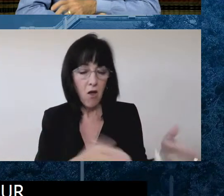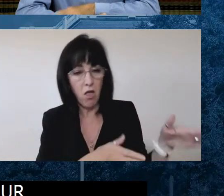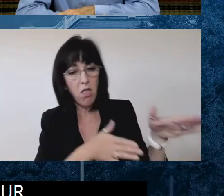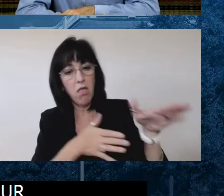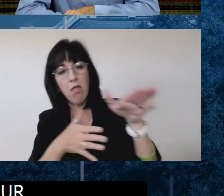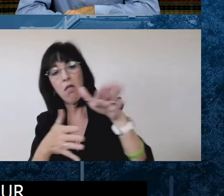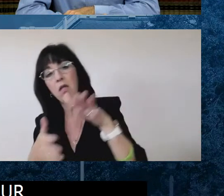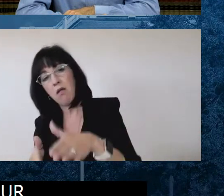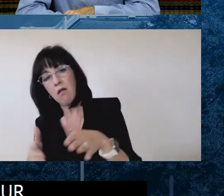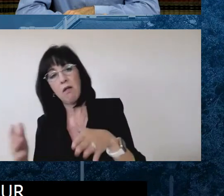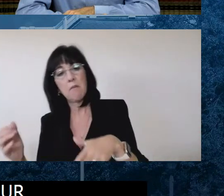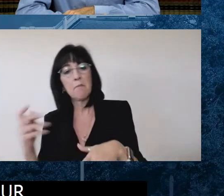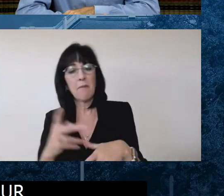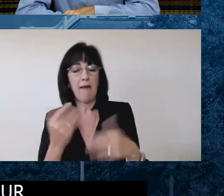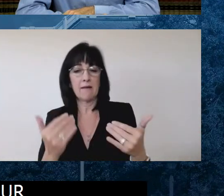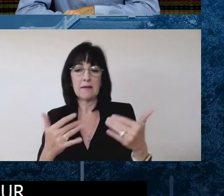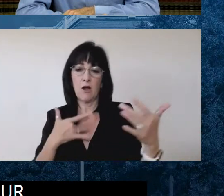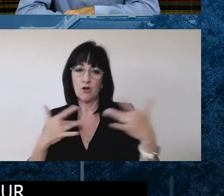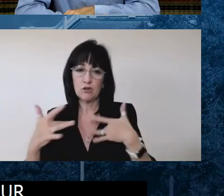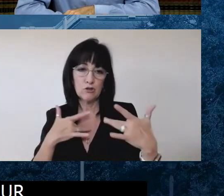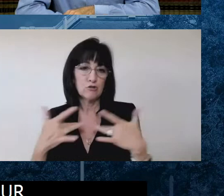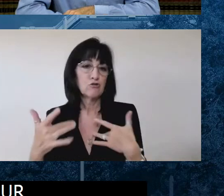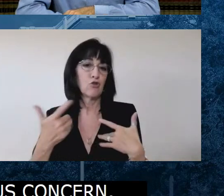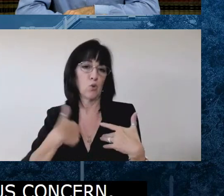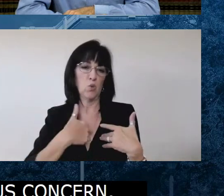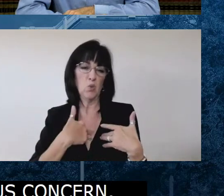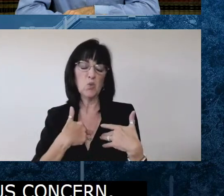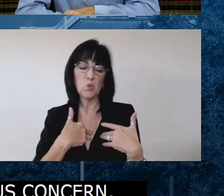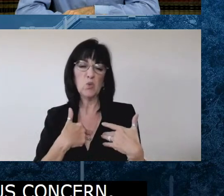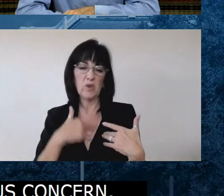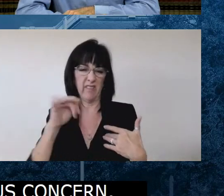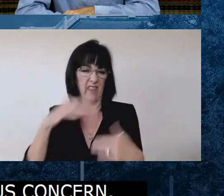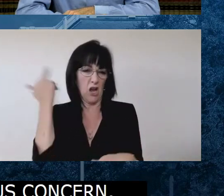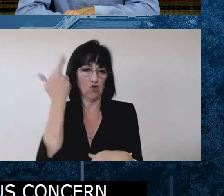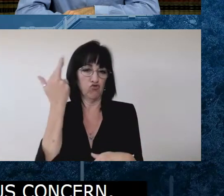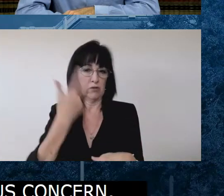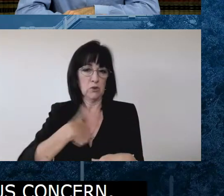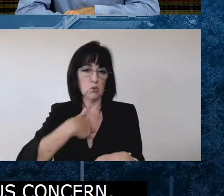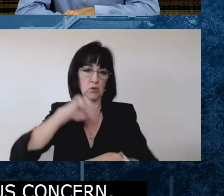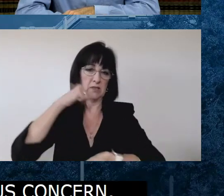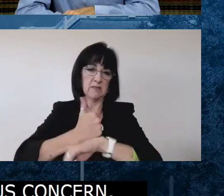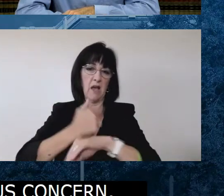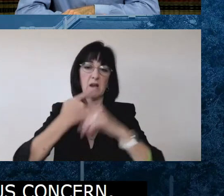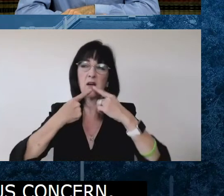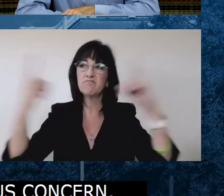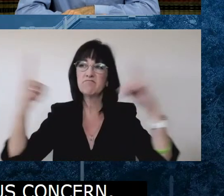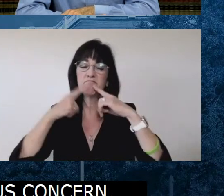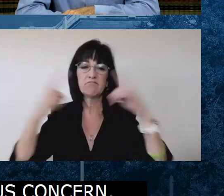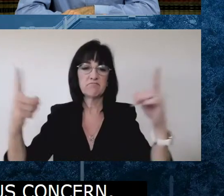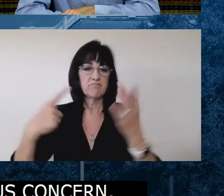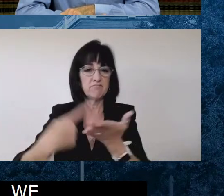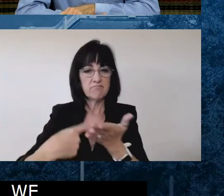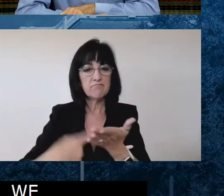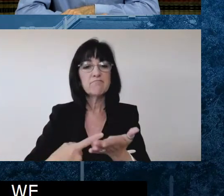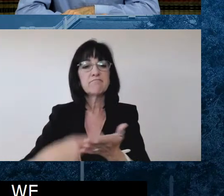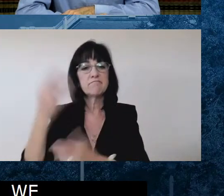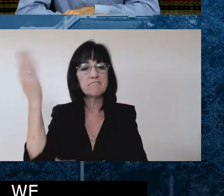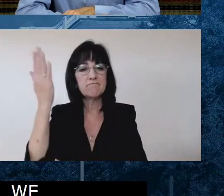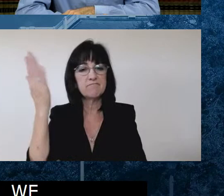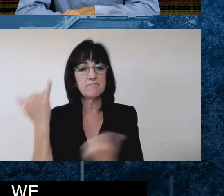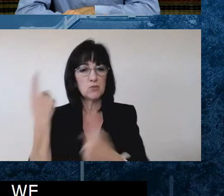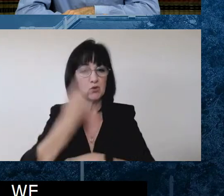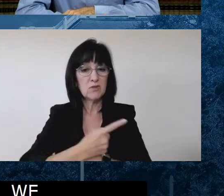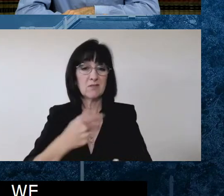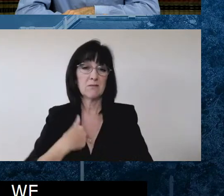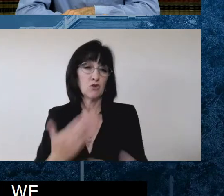that causes us to have the press conference today. We recommend that folks follow the CDC guidelines when you're